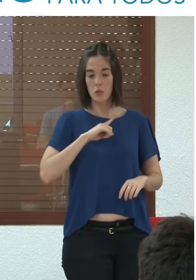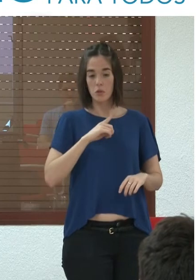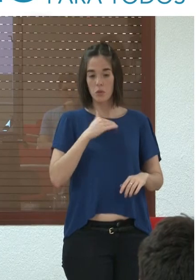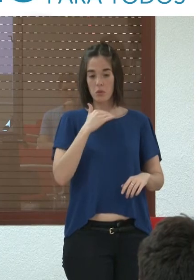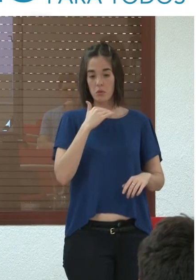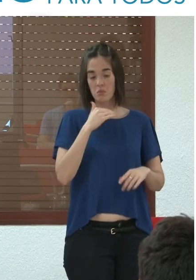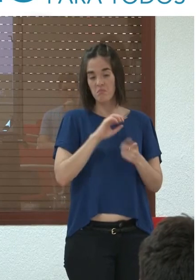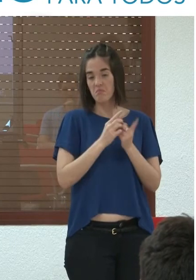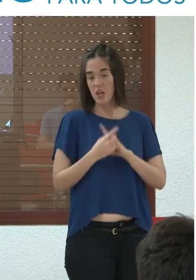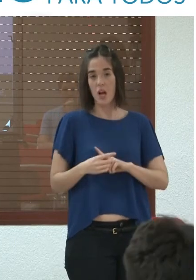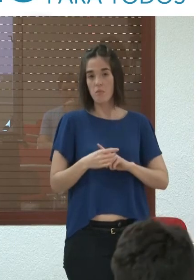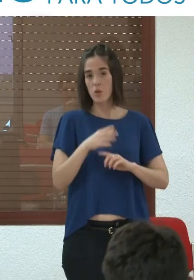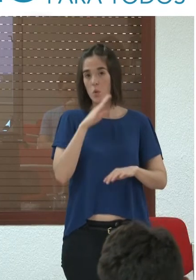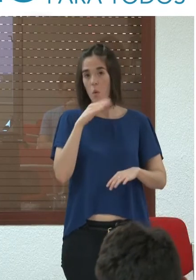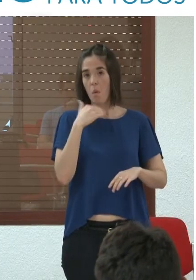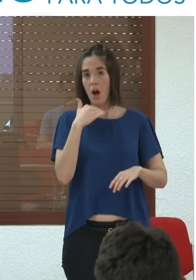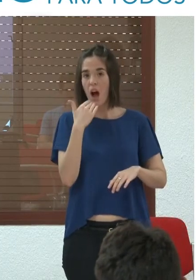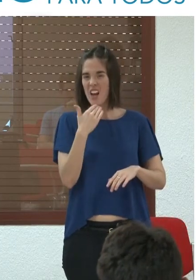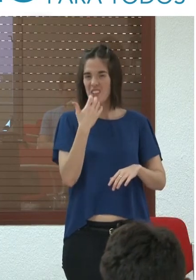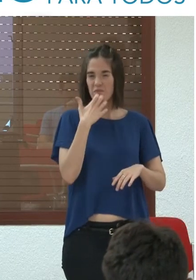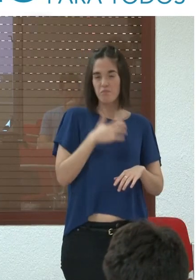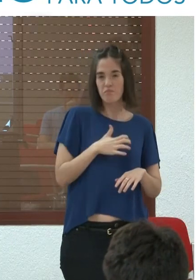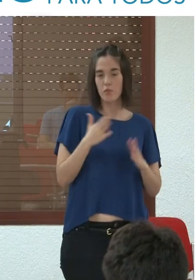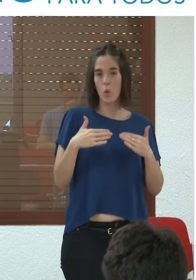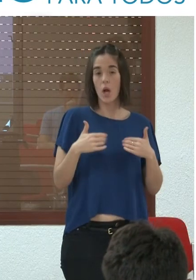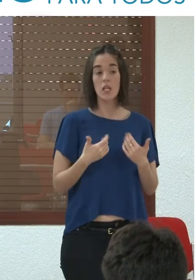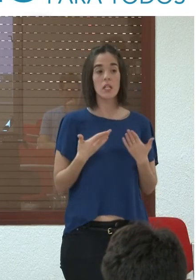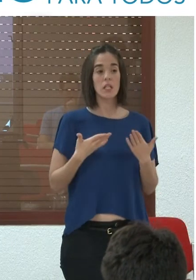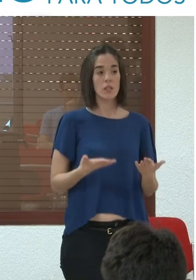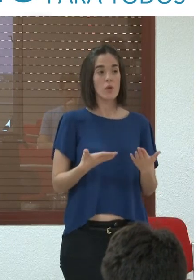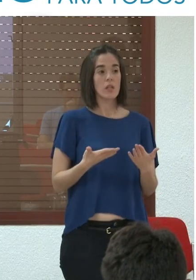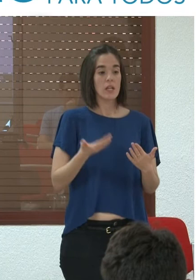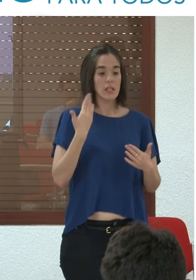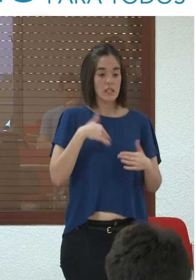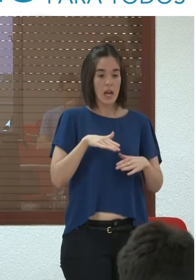it. That's as much as we can do. When we use the complete